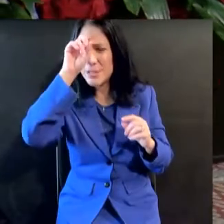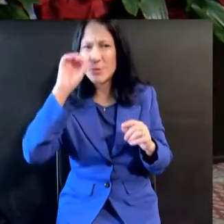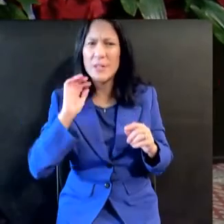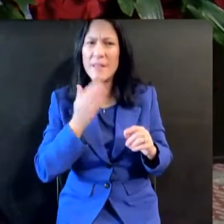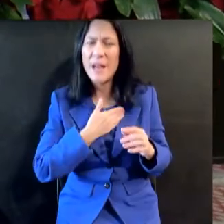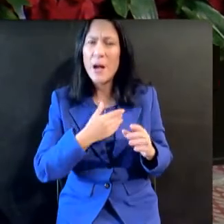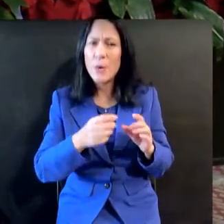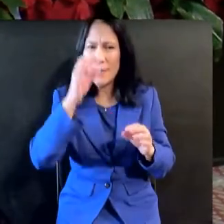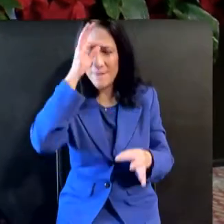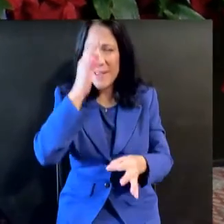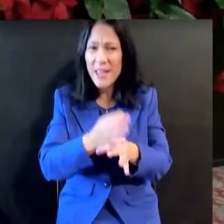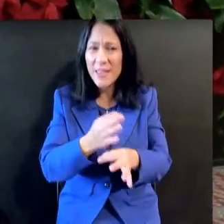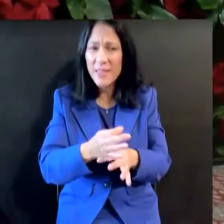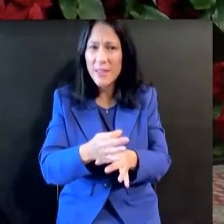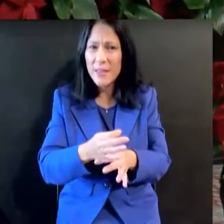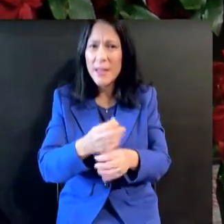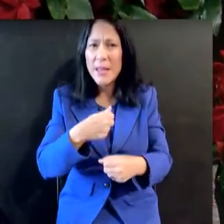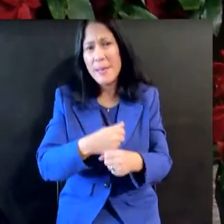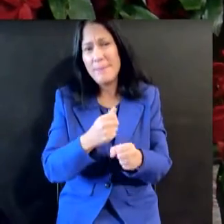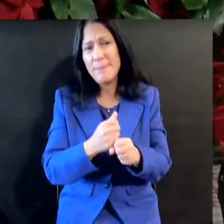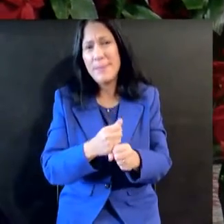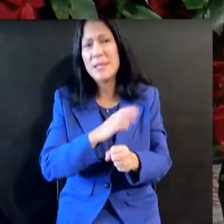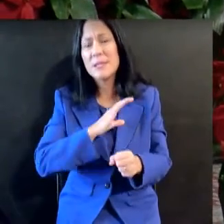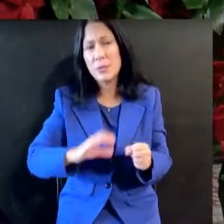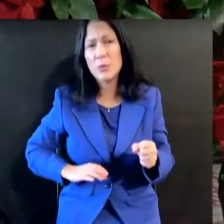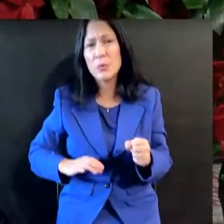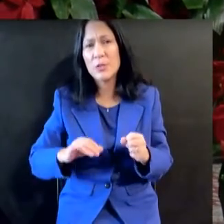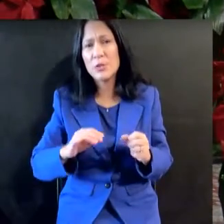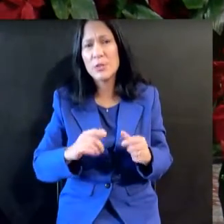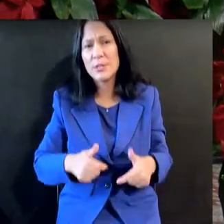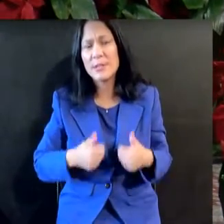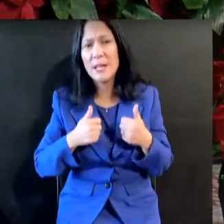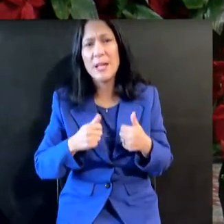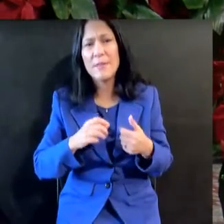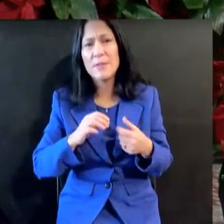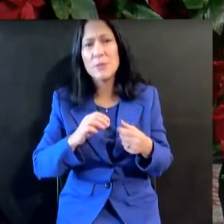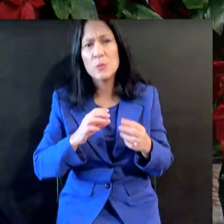so unique. This is what makes Christ so unique.